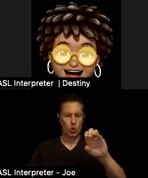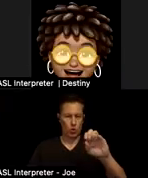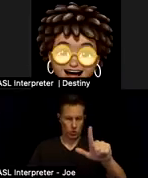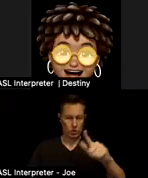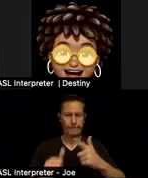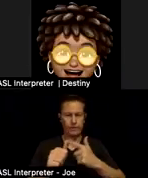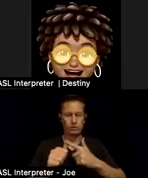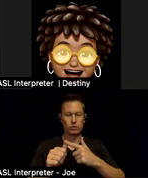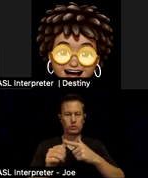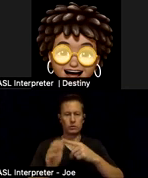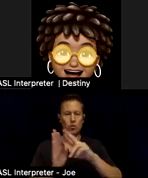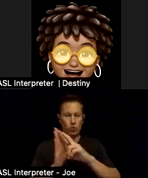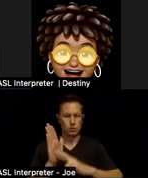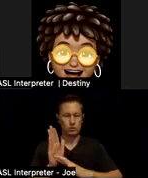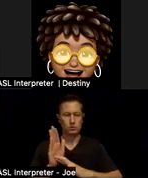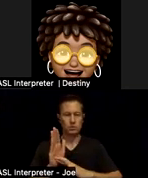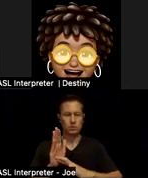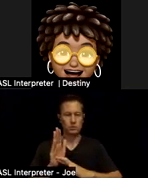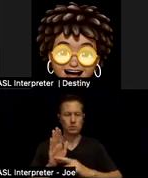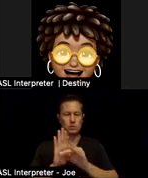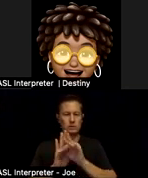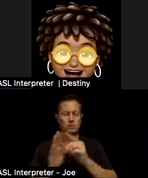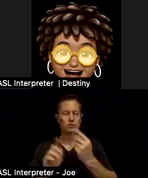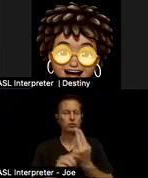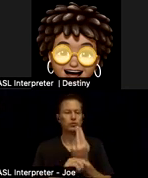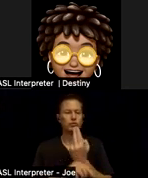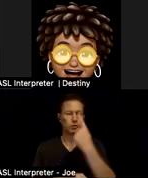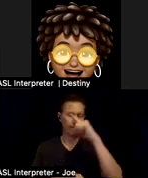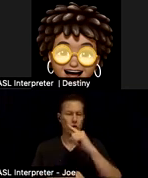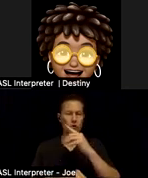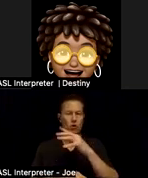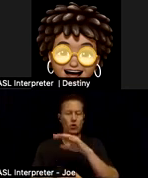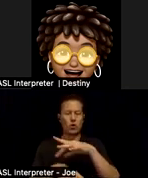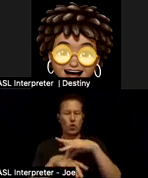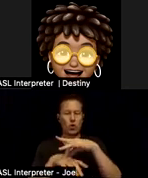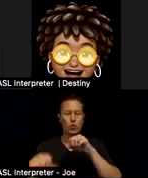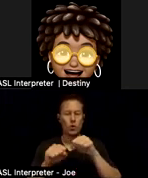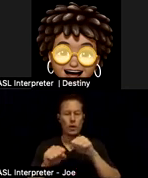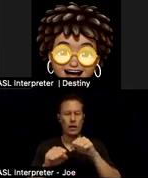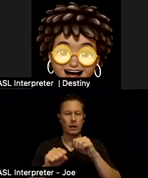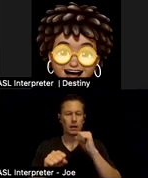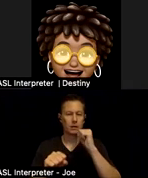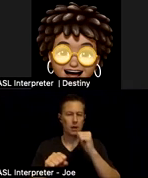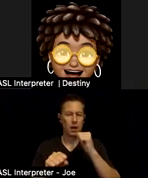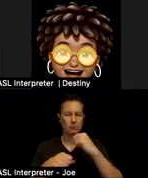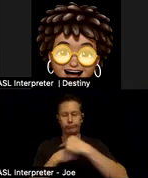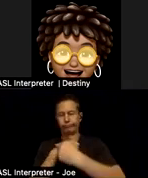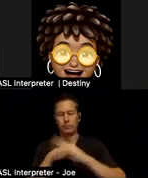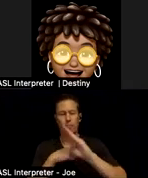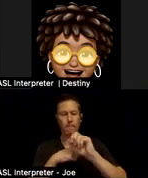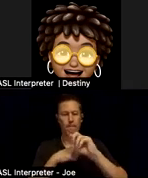protocol. Adhesives used in earthquake fasteners are not like a Band-Aid. There's more to putting on a fastener than peel and